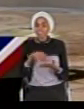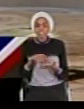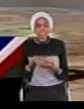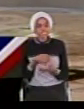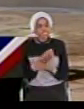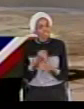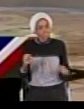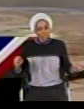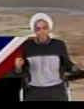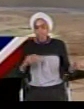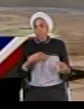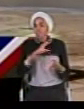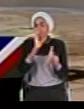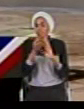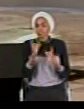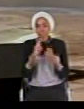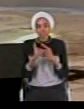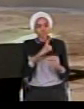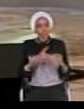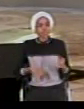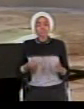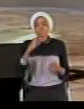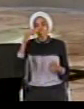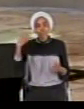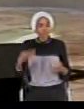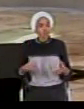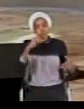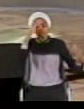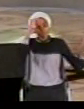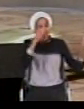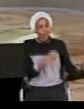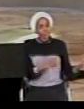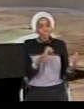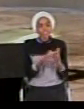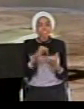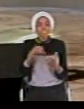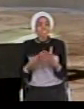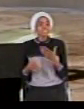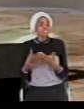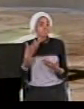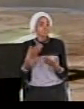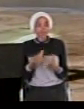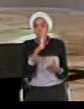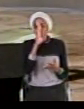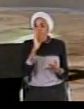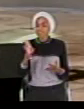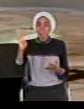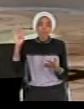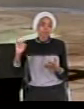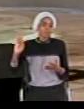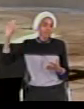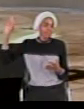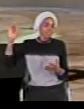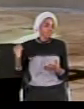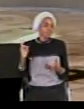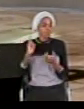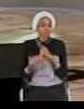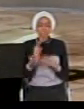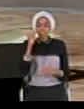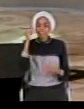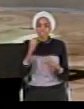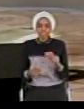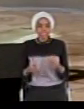salvation, conversion to the Lord, it is of faith, that it might be by grace to the end,